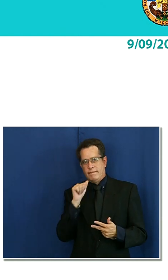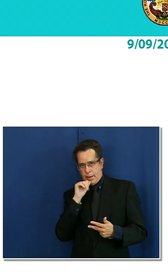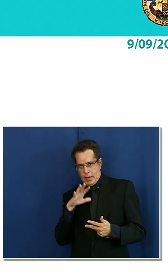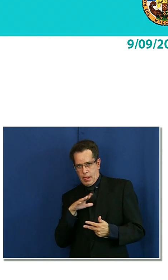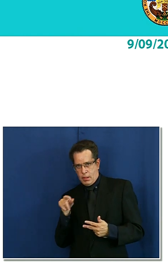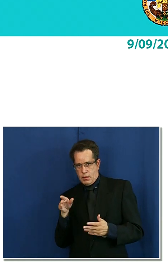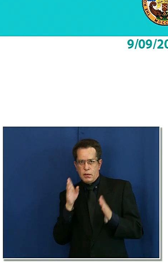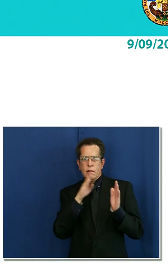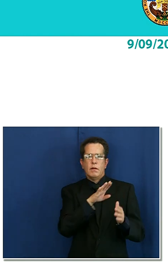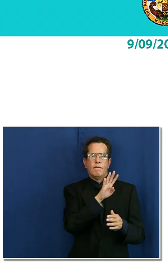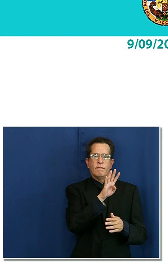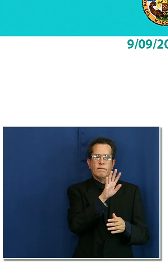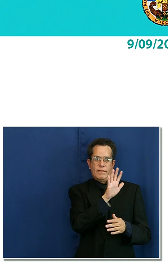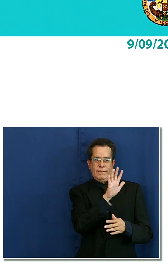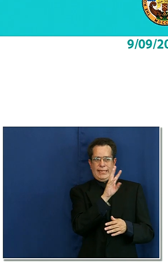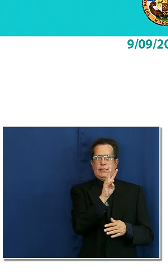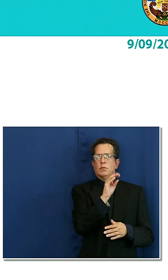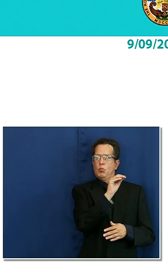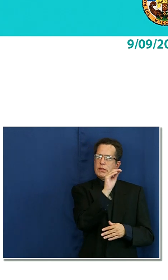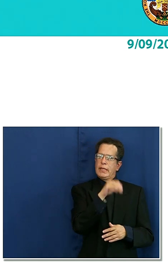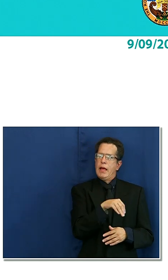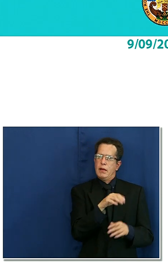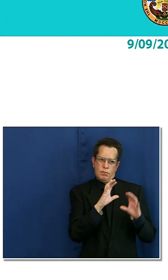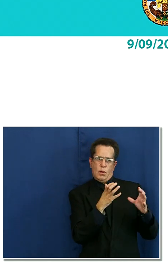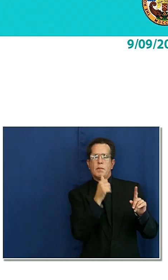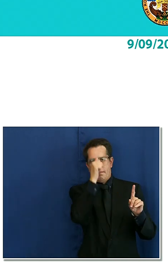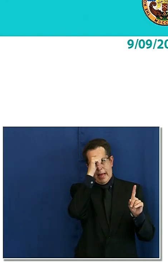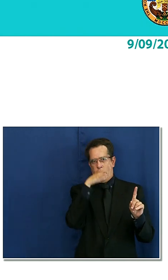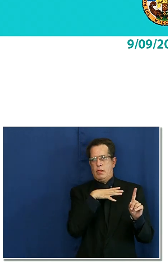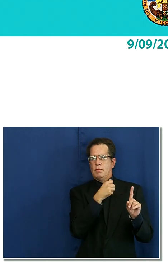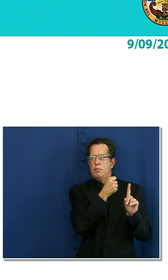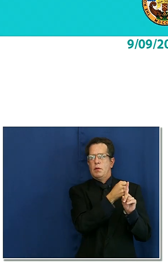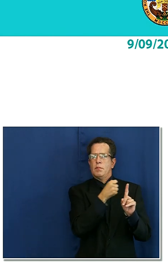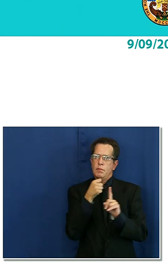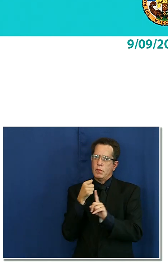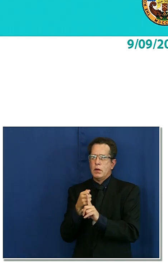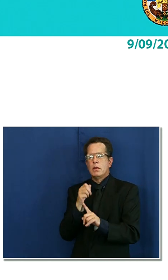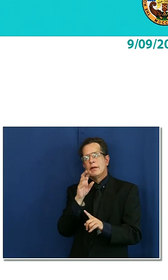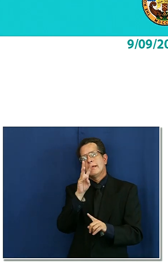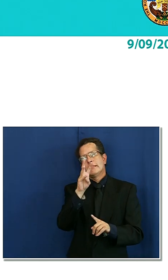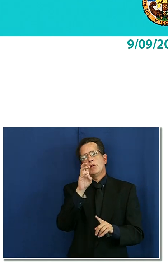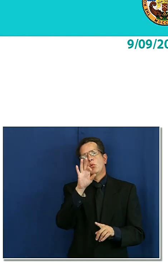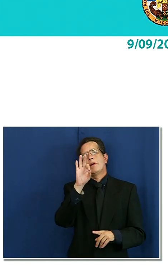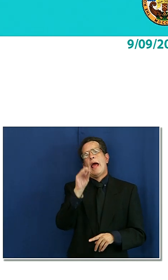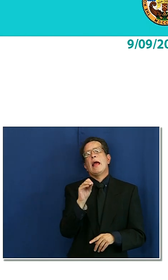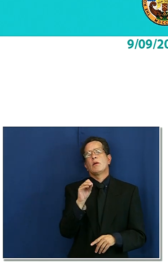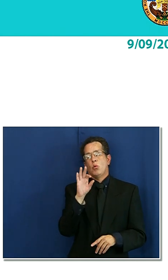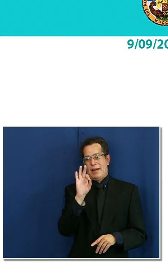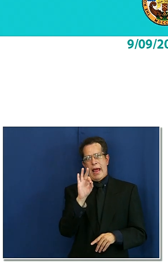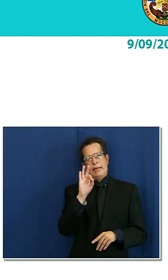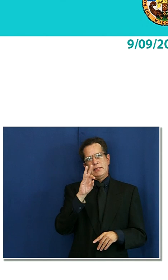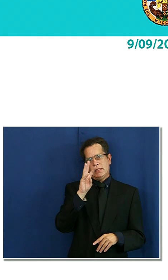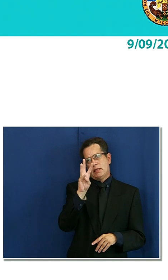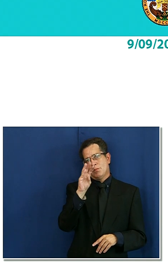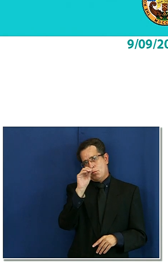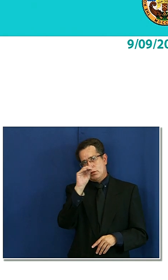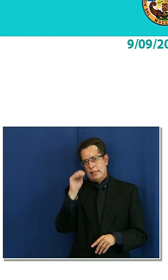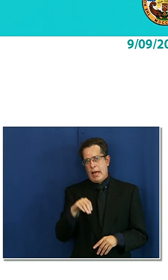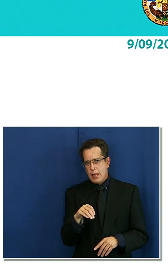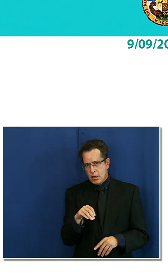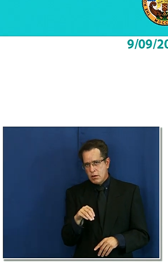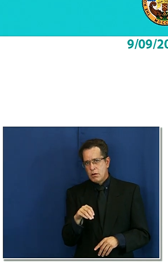female, 406, or 56%, were male. 690, or 96% of the